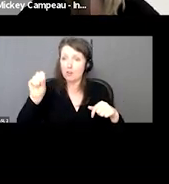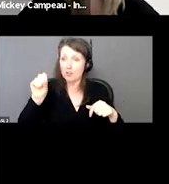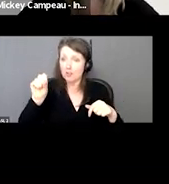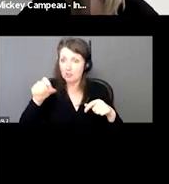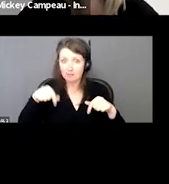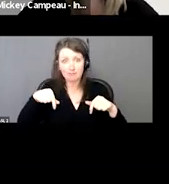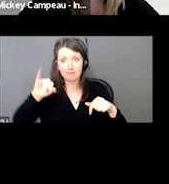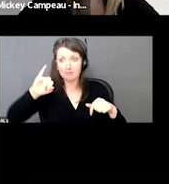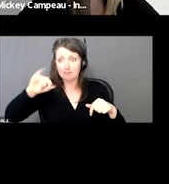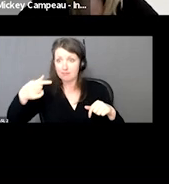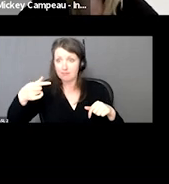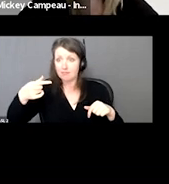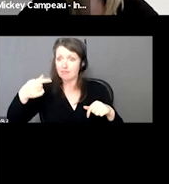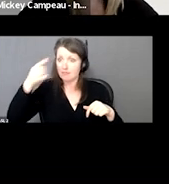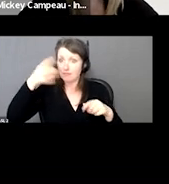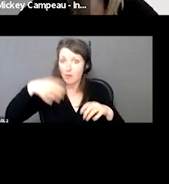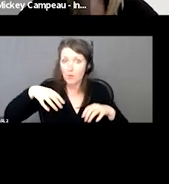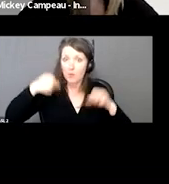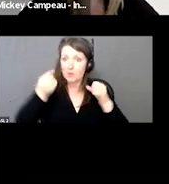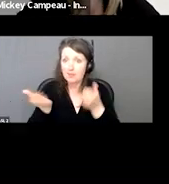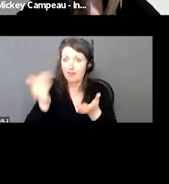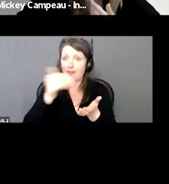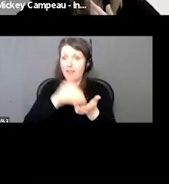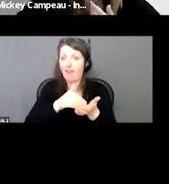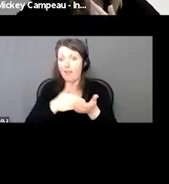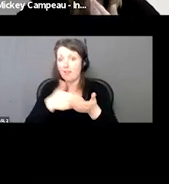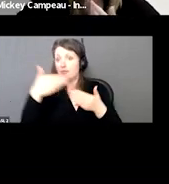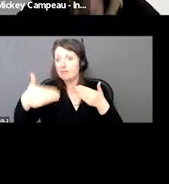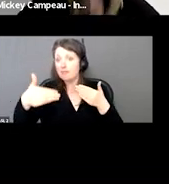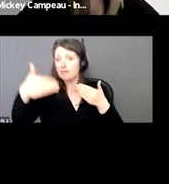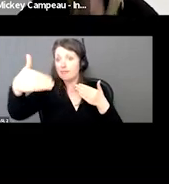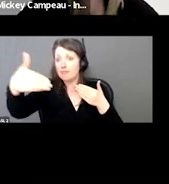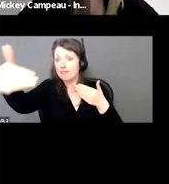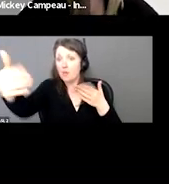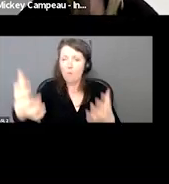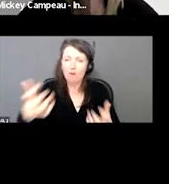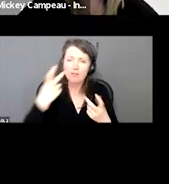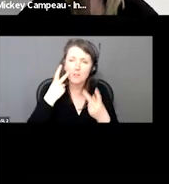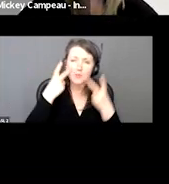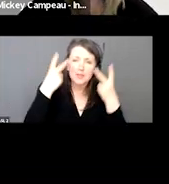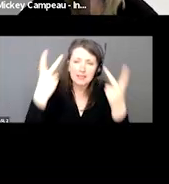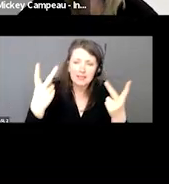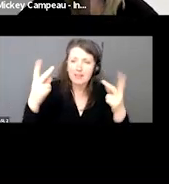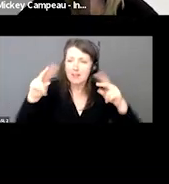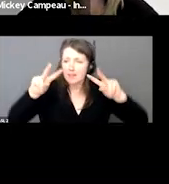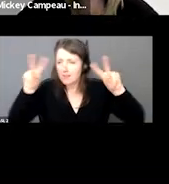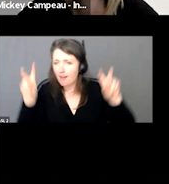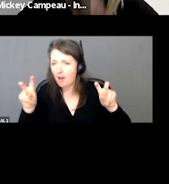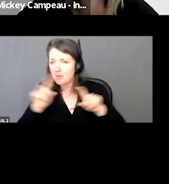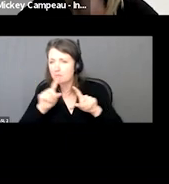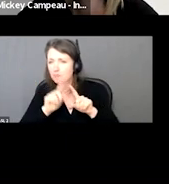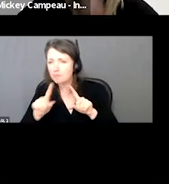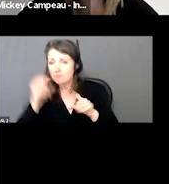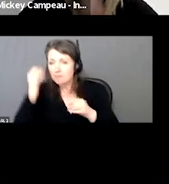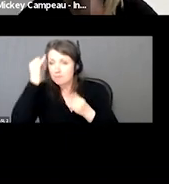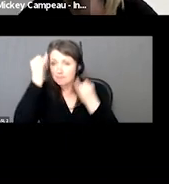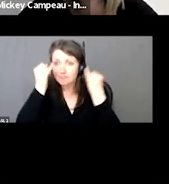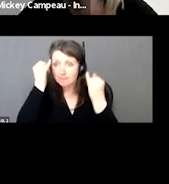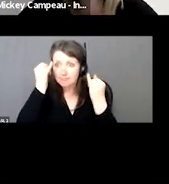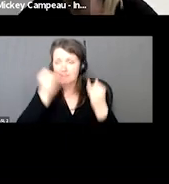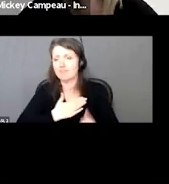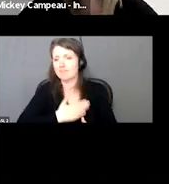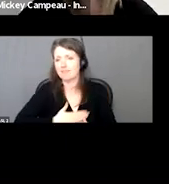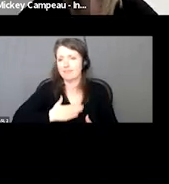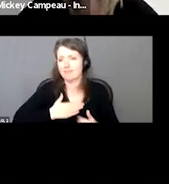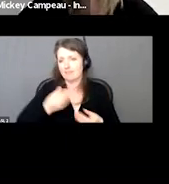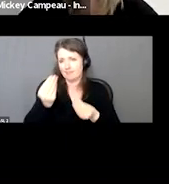about what you think about the session and what you would like to see in the future. So again, a big thank you to